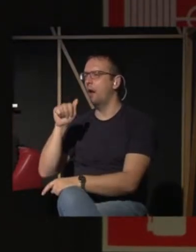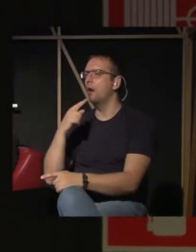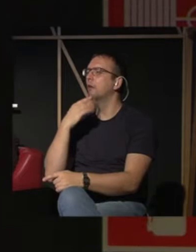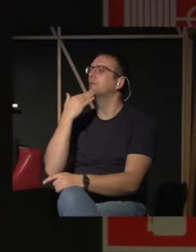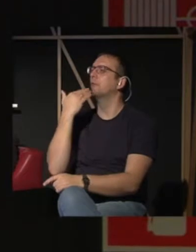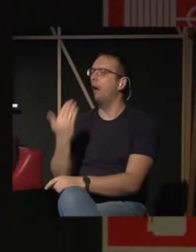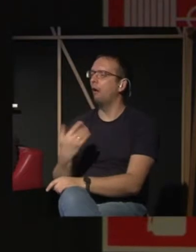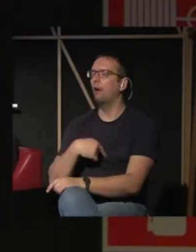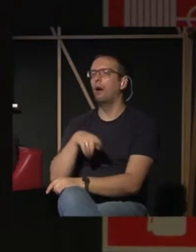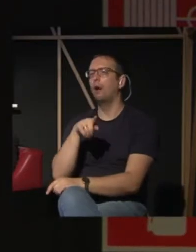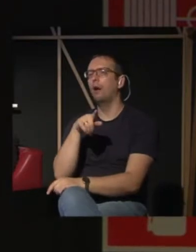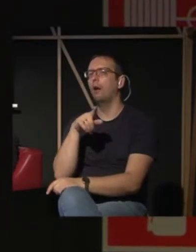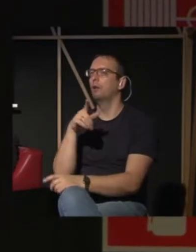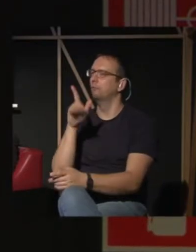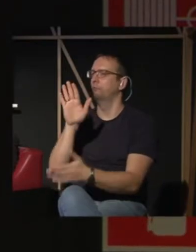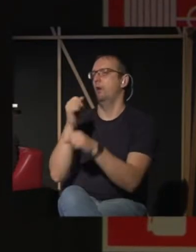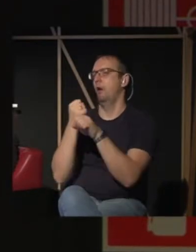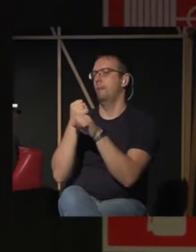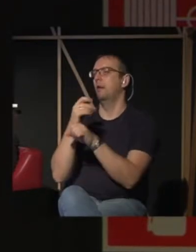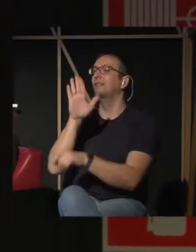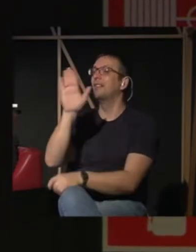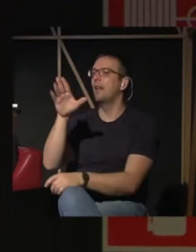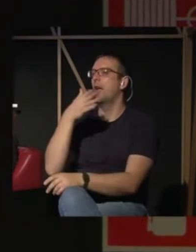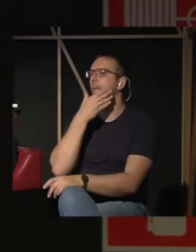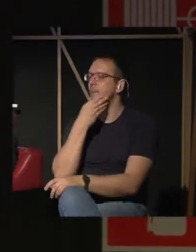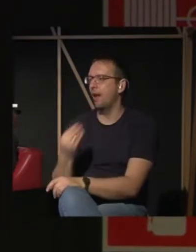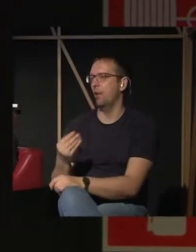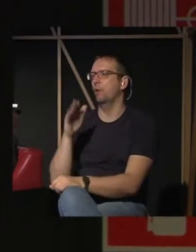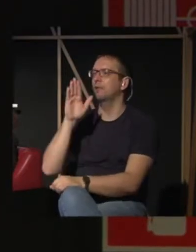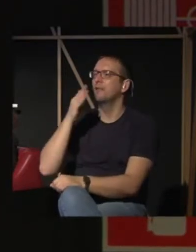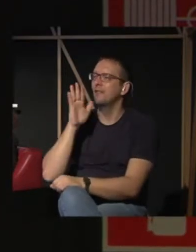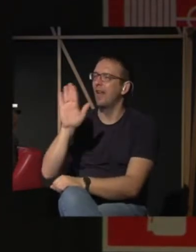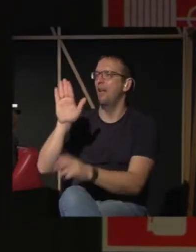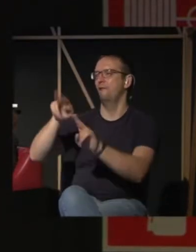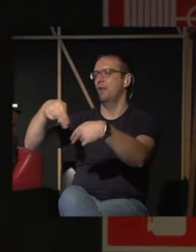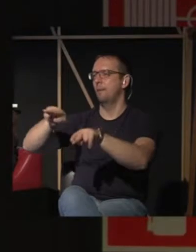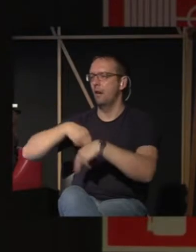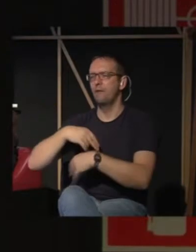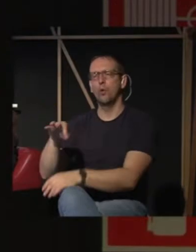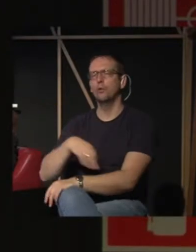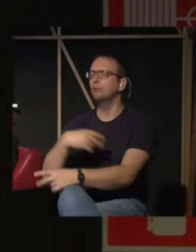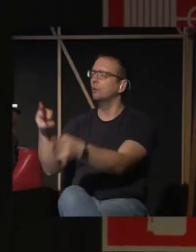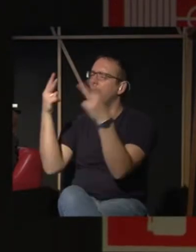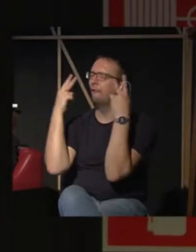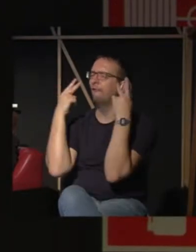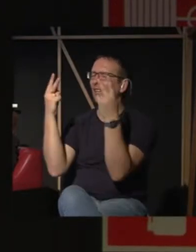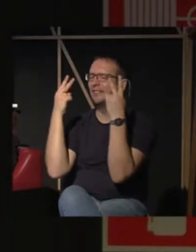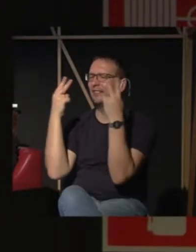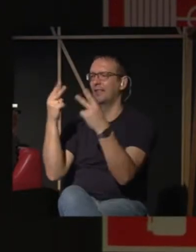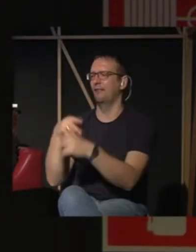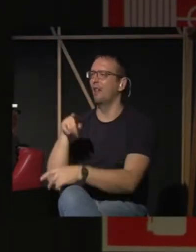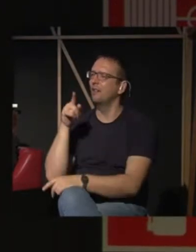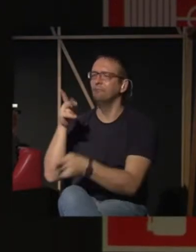and your feedback was extremely important to us. And everything that you have fed back to us that has not yet